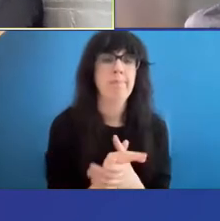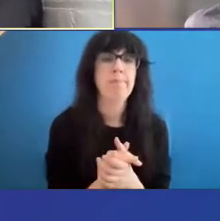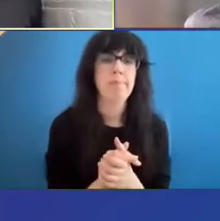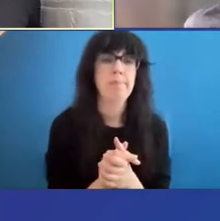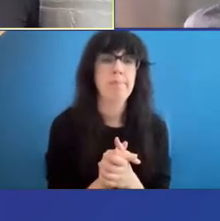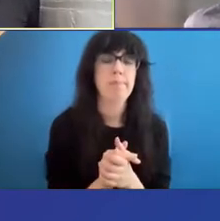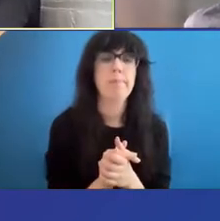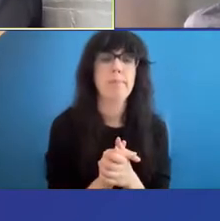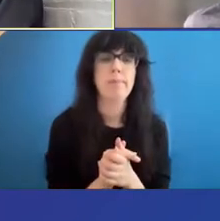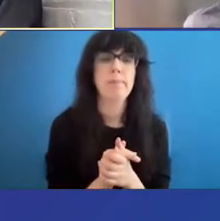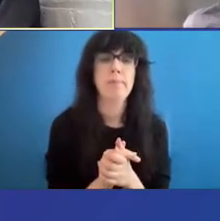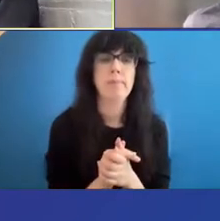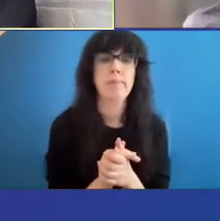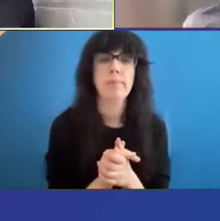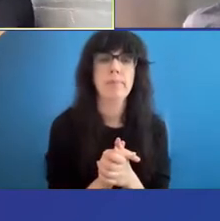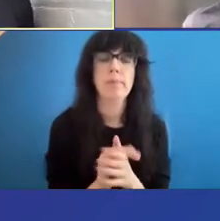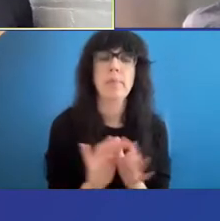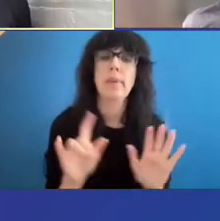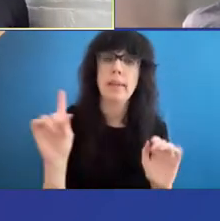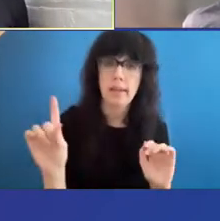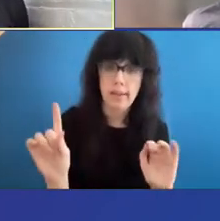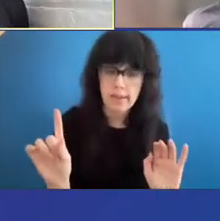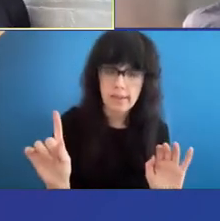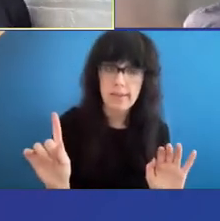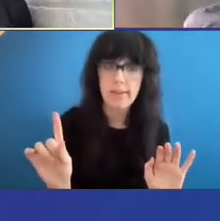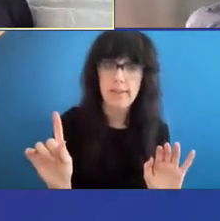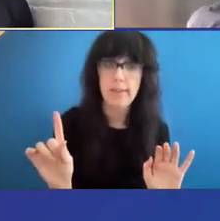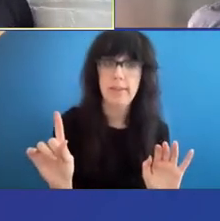And yet, within community,